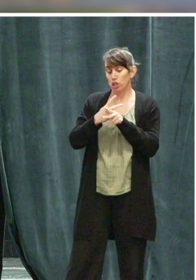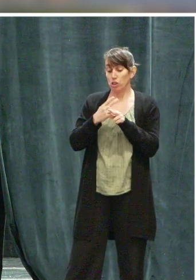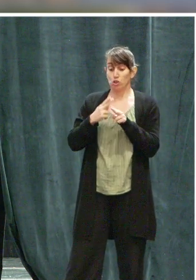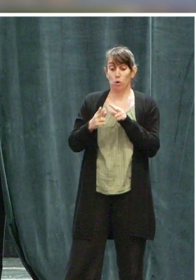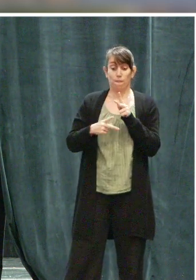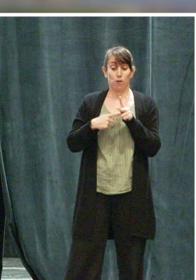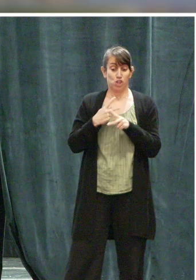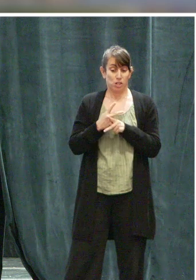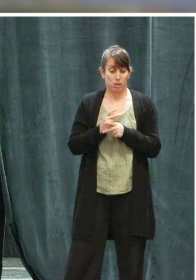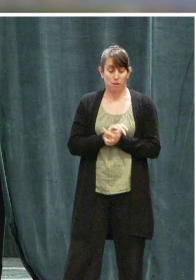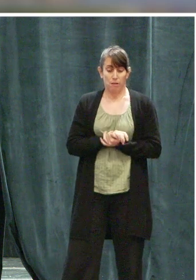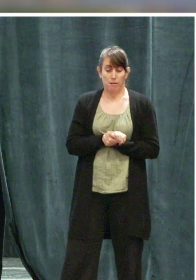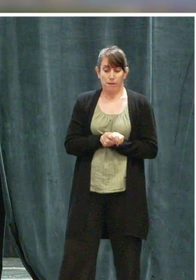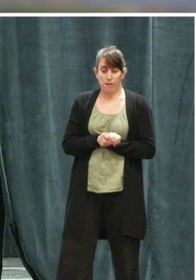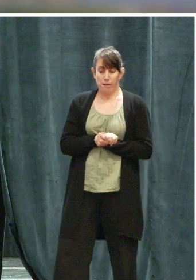about